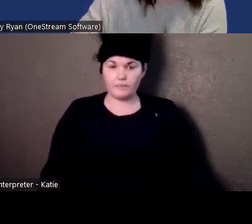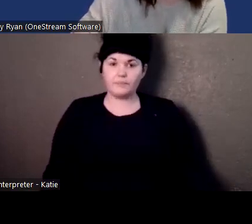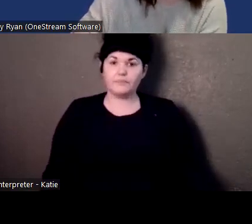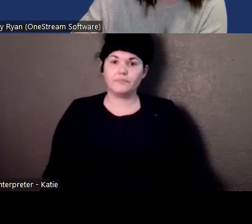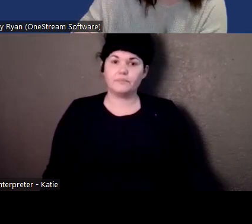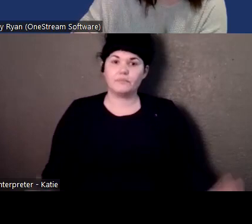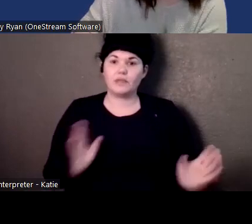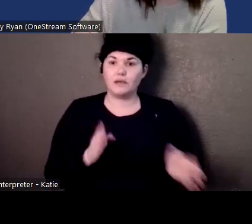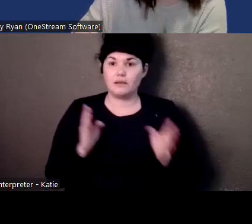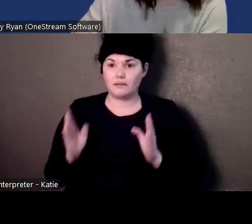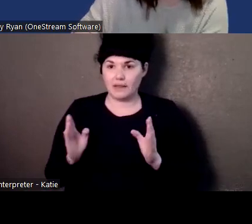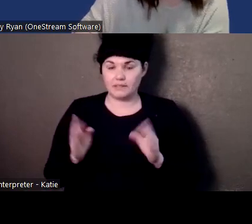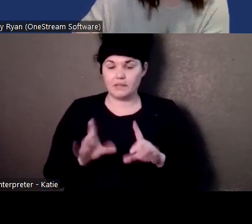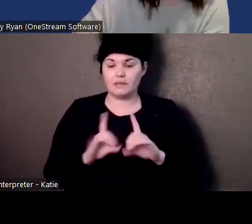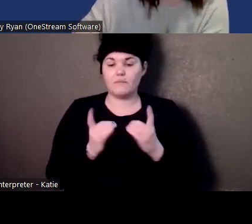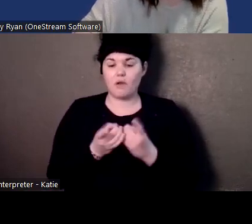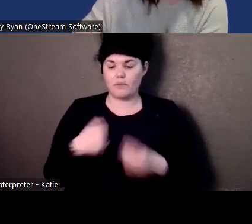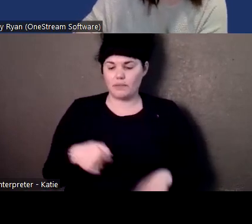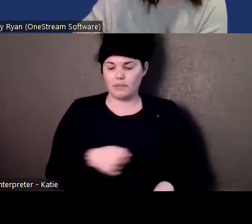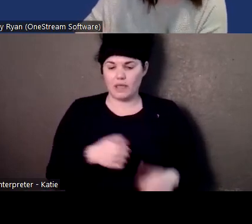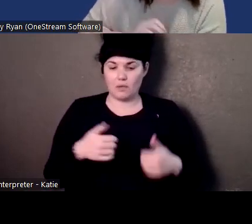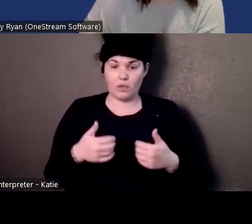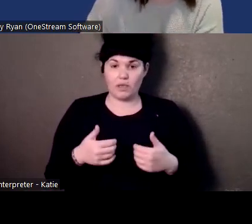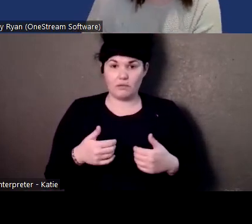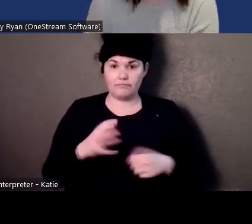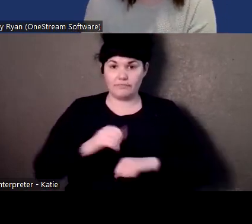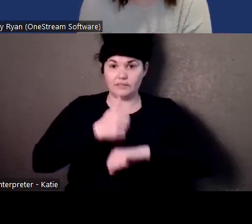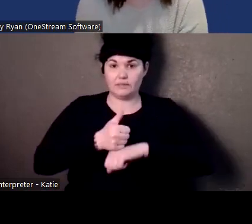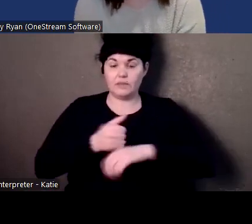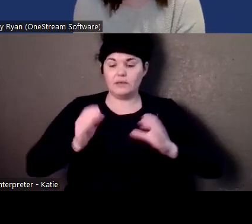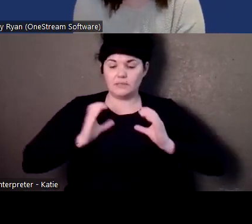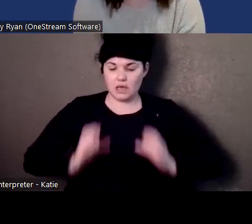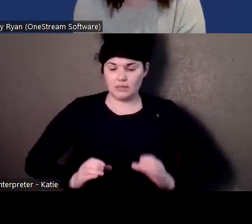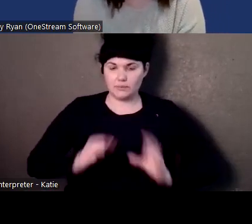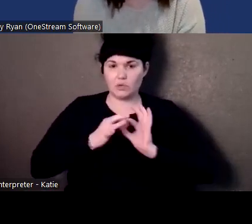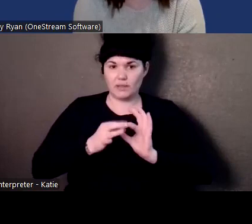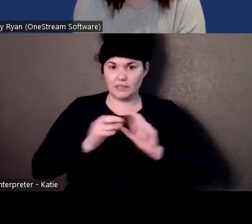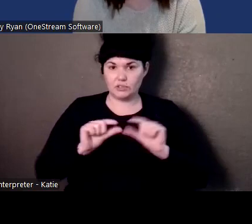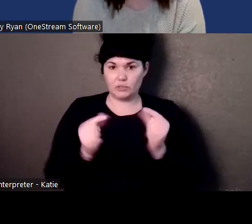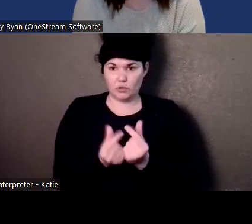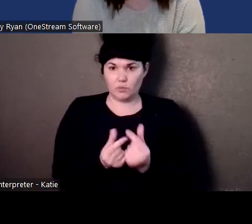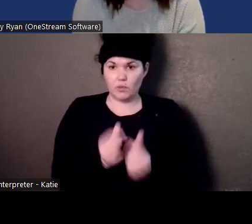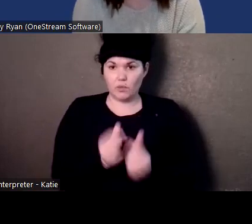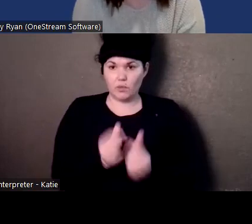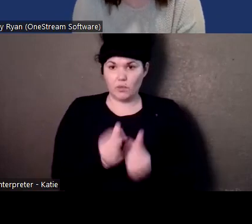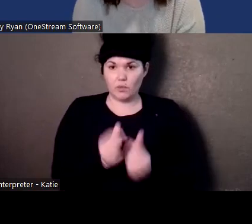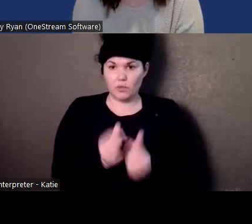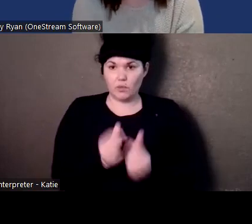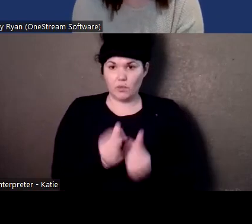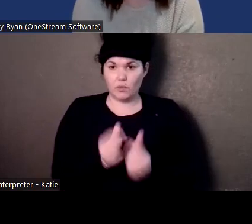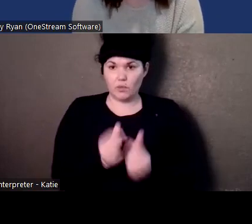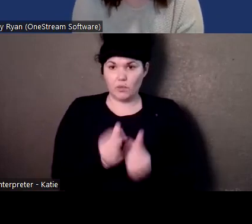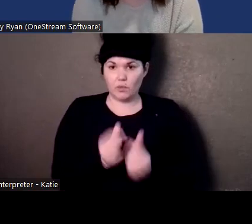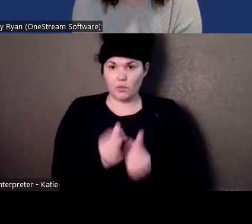next department that we broke out to was our customer relationship group. So these are individuals that are either in front